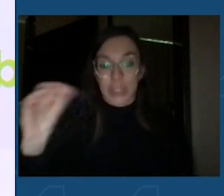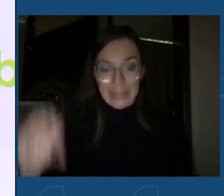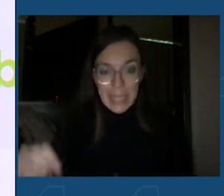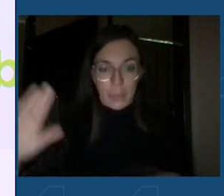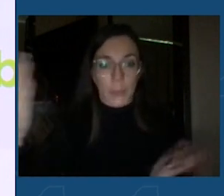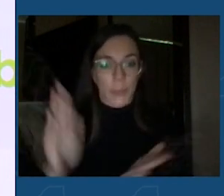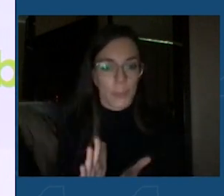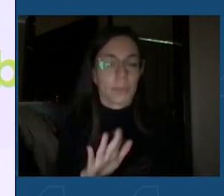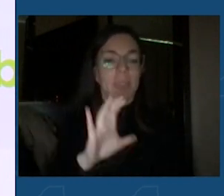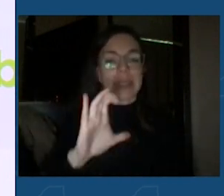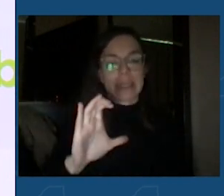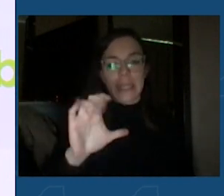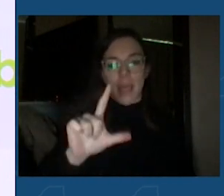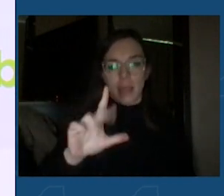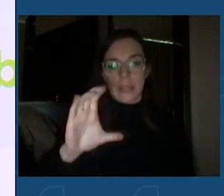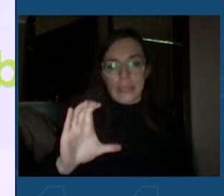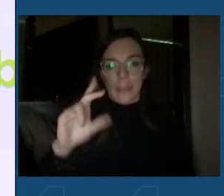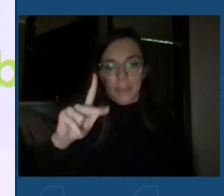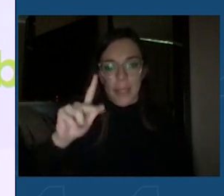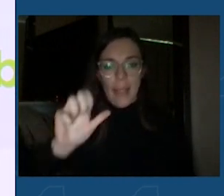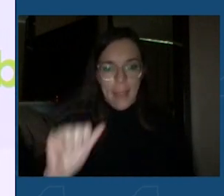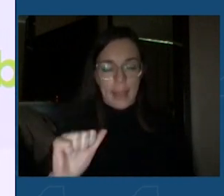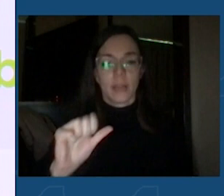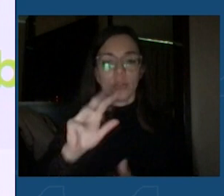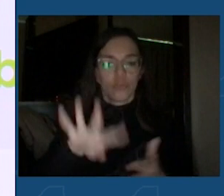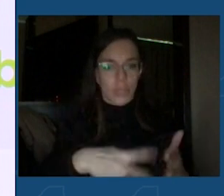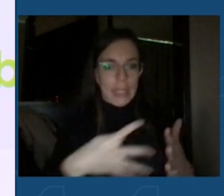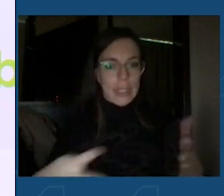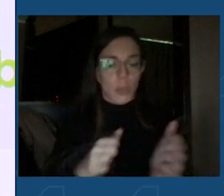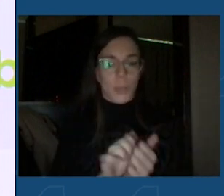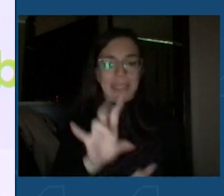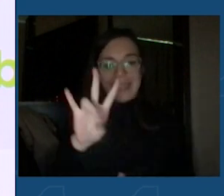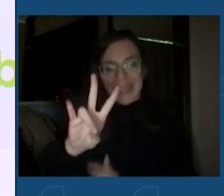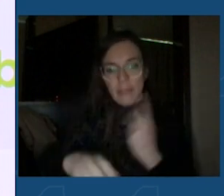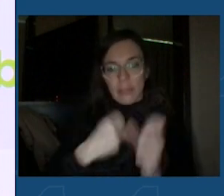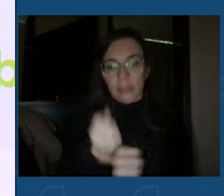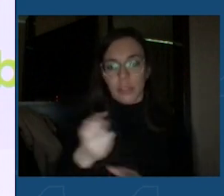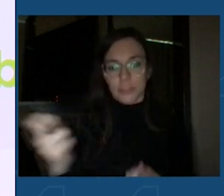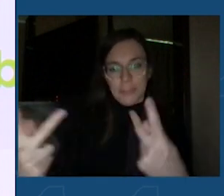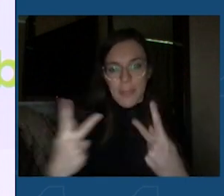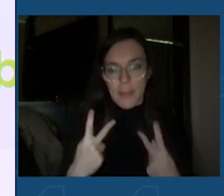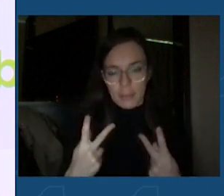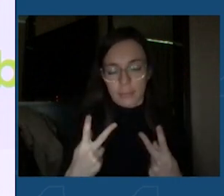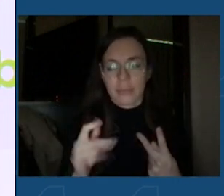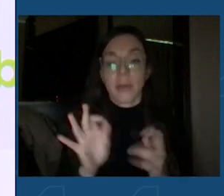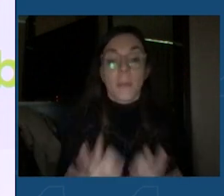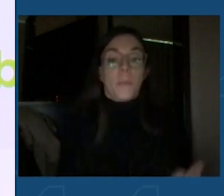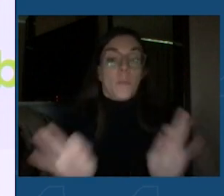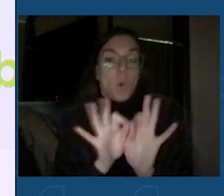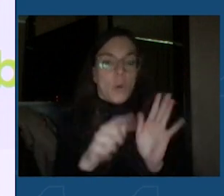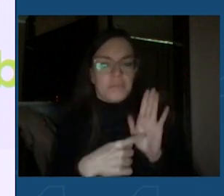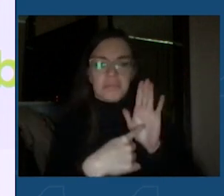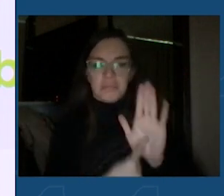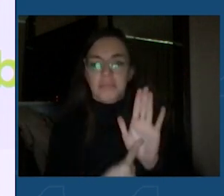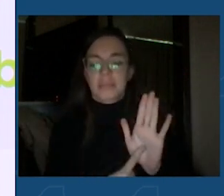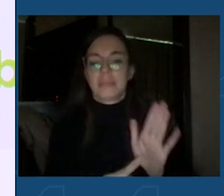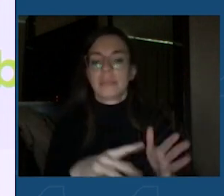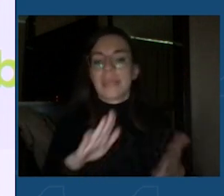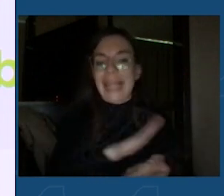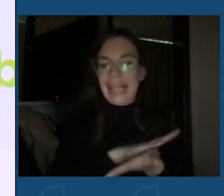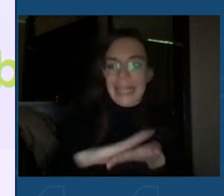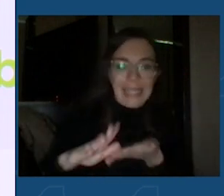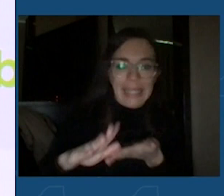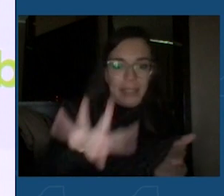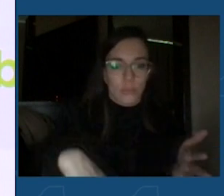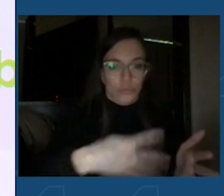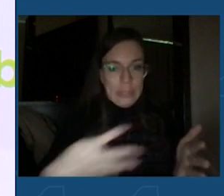CLCPA grid with an approximate 7-year payback. It is important to note that the clean grid promised